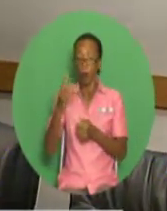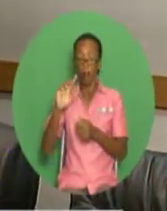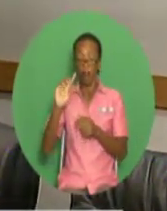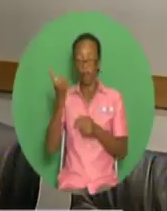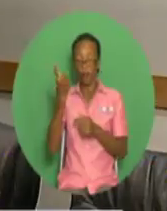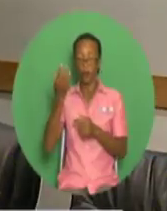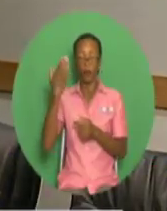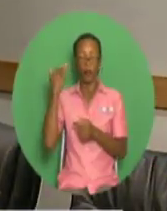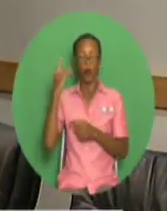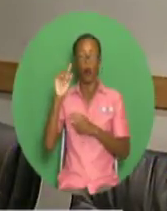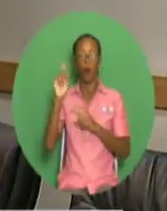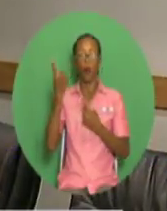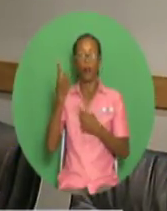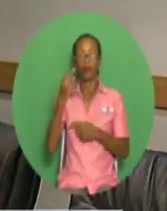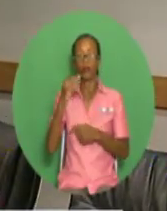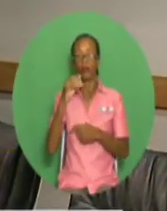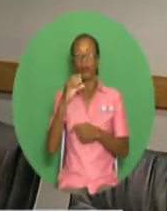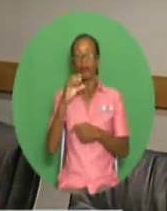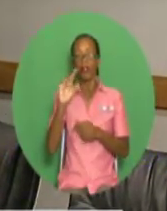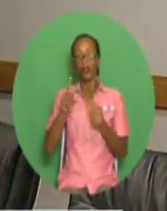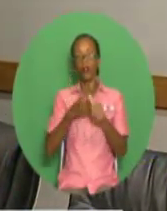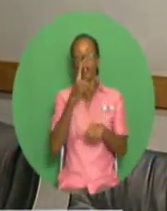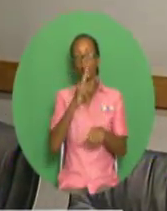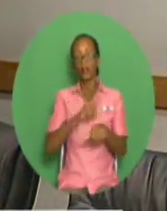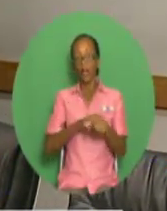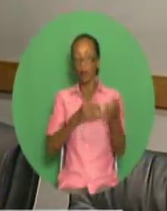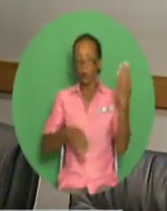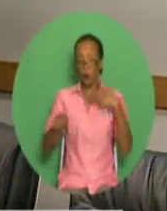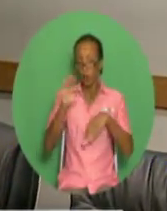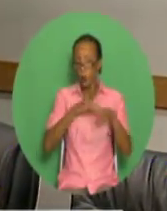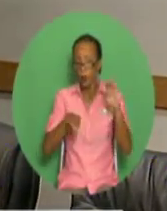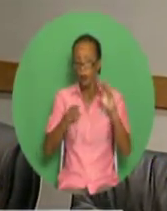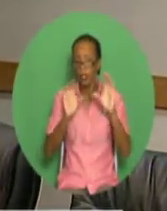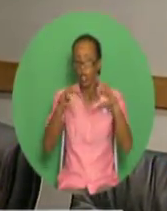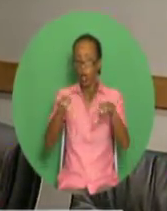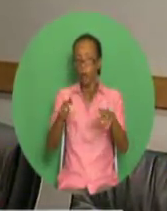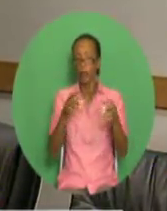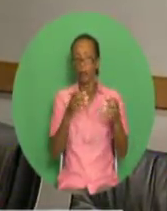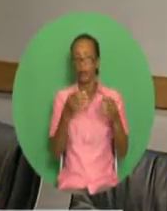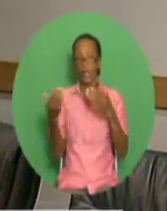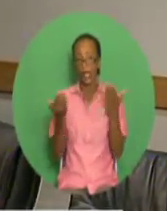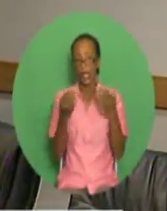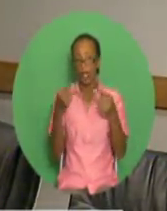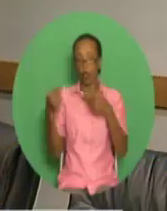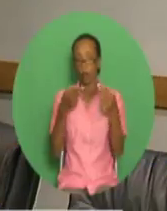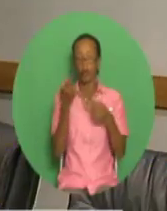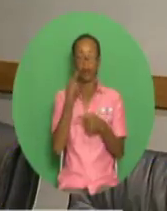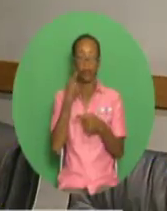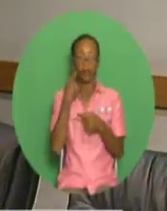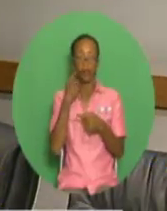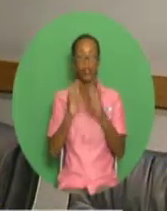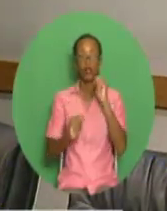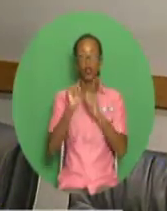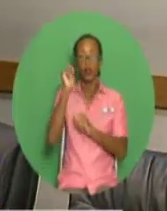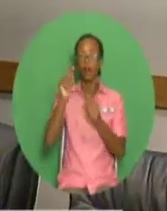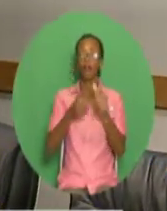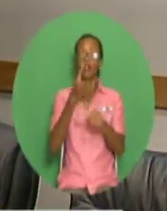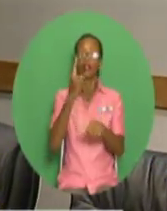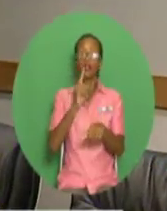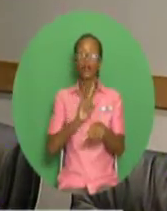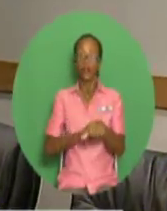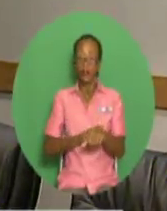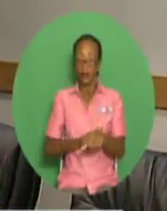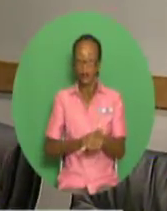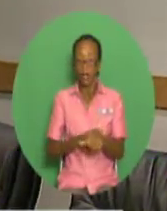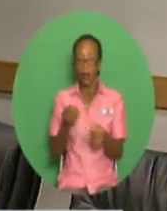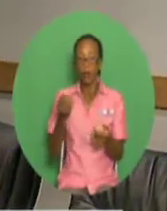all, hosted for the first time in the Caribbean the CC-CAN competition, and Trinidad and Tobago for the first time won the